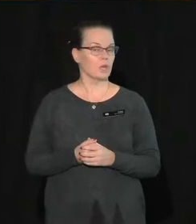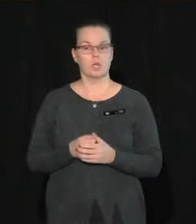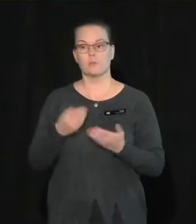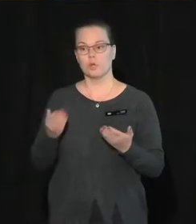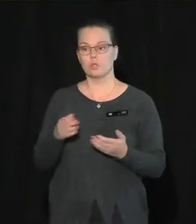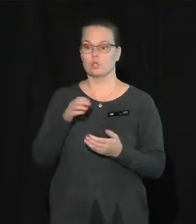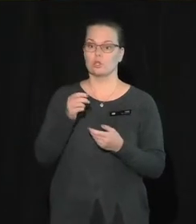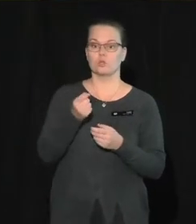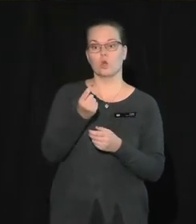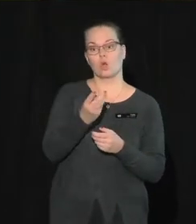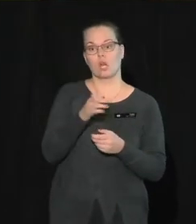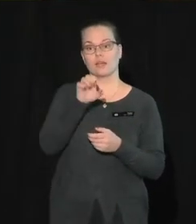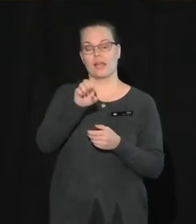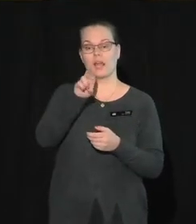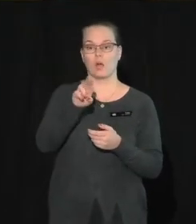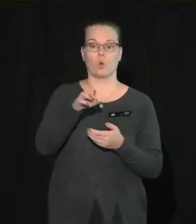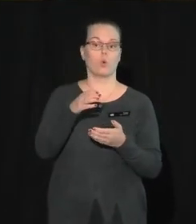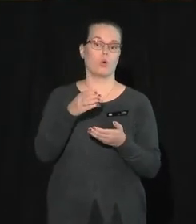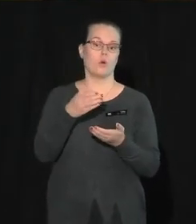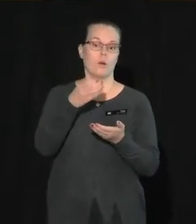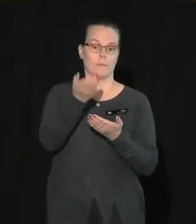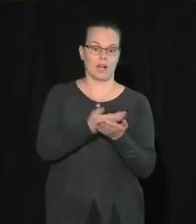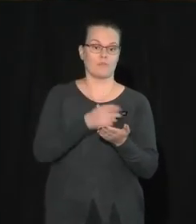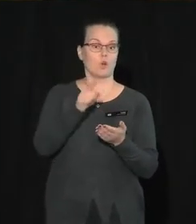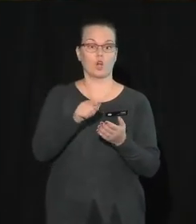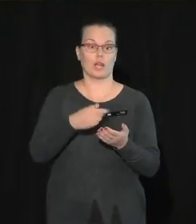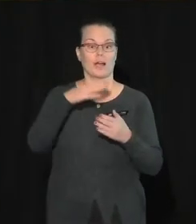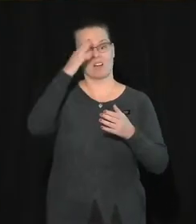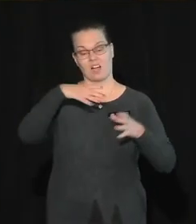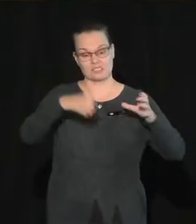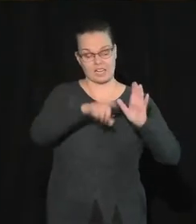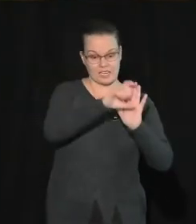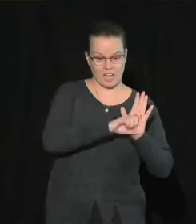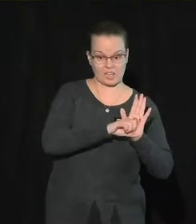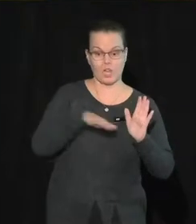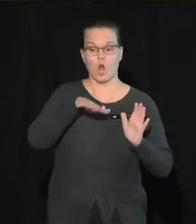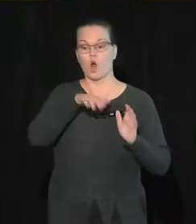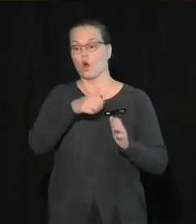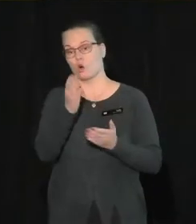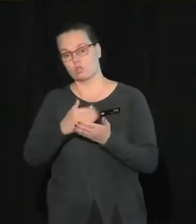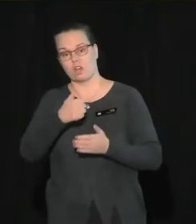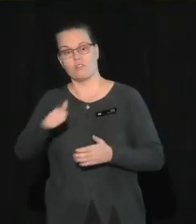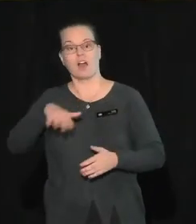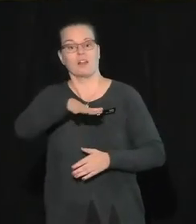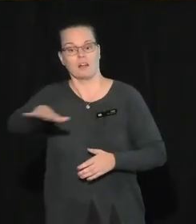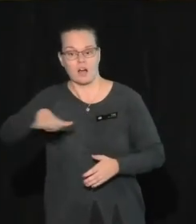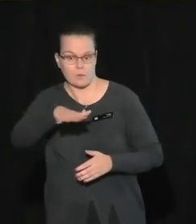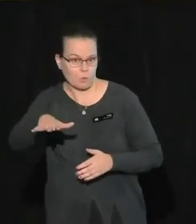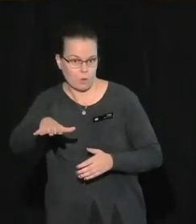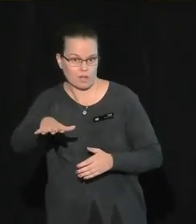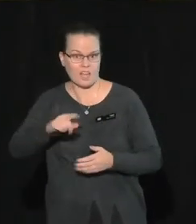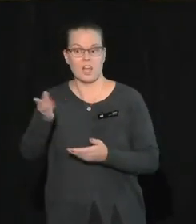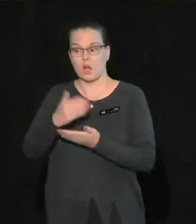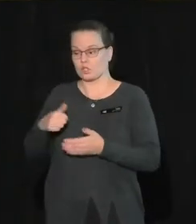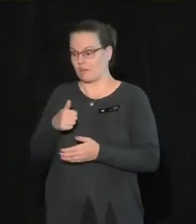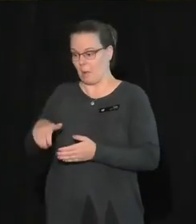had legislation at national, some at regional and local level, some only at national, some only